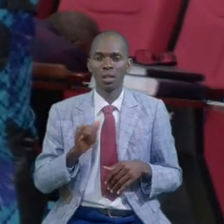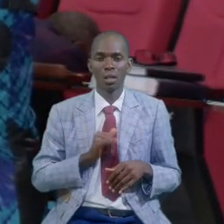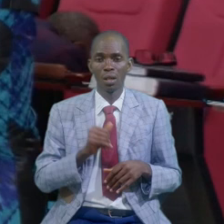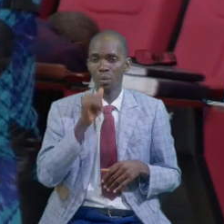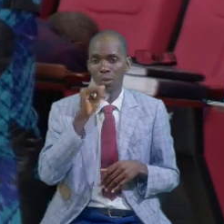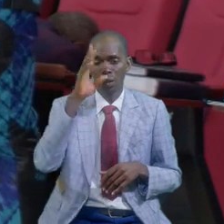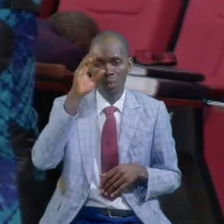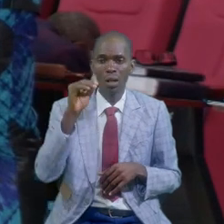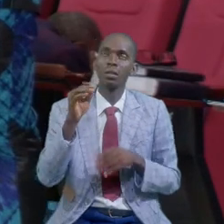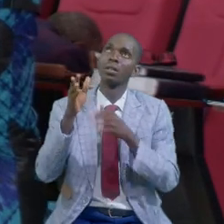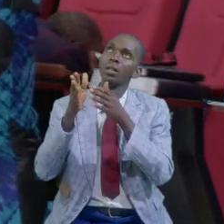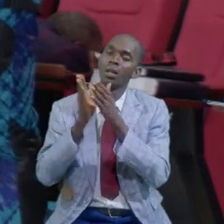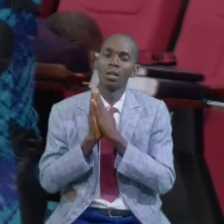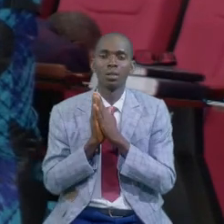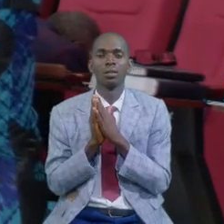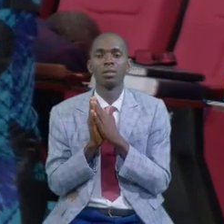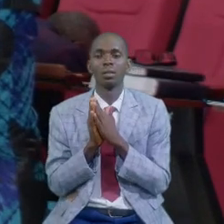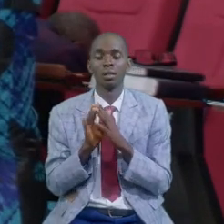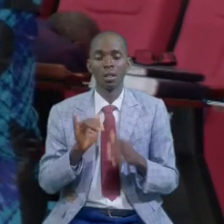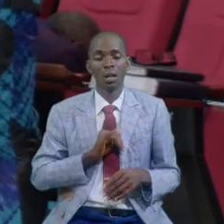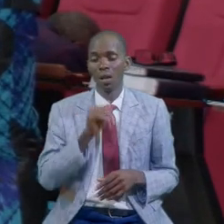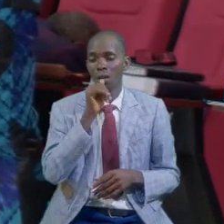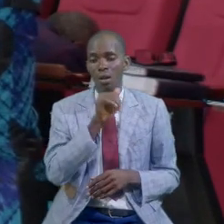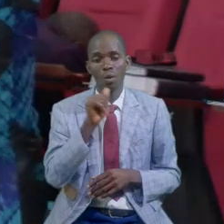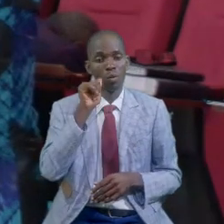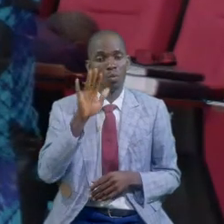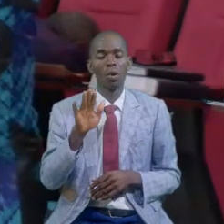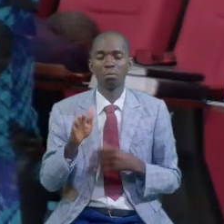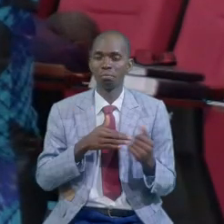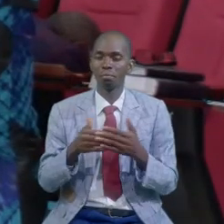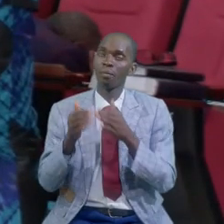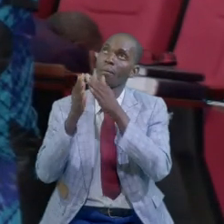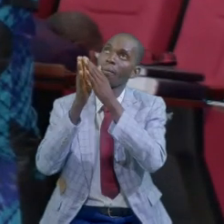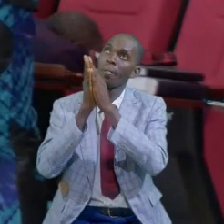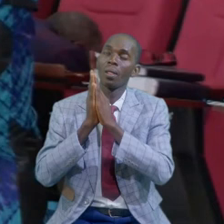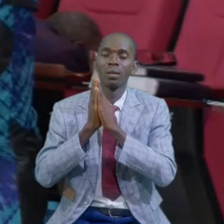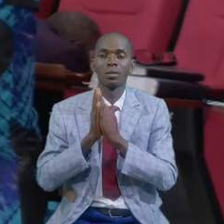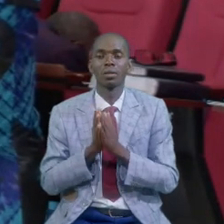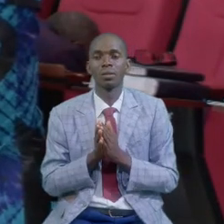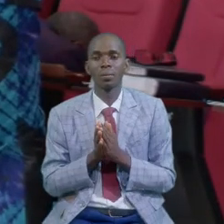Ask. I'm a woman. Ask.